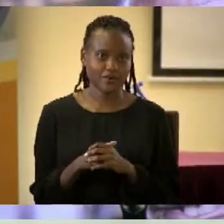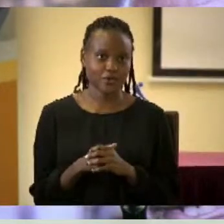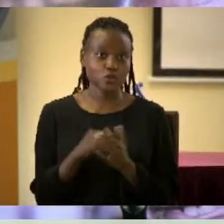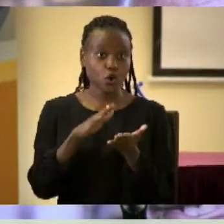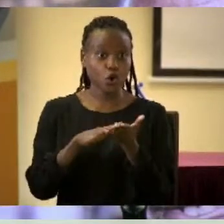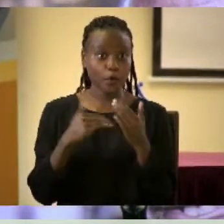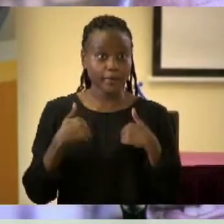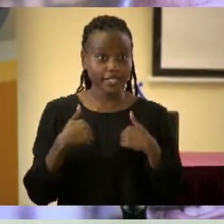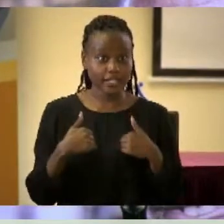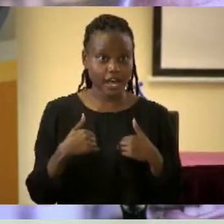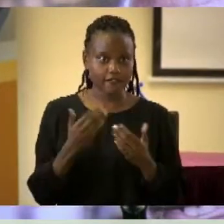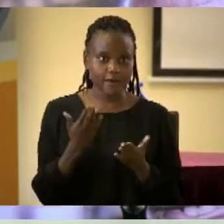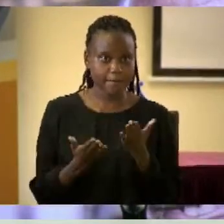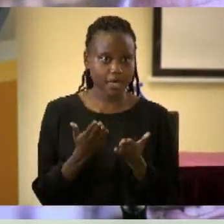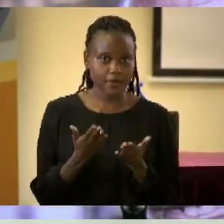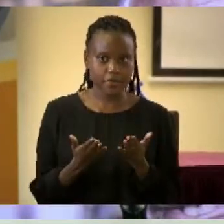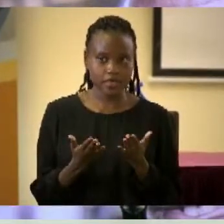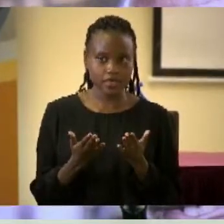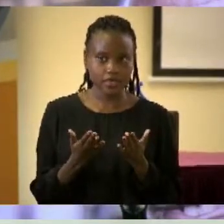said,